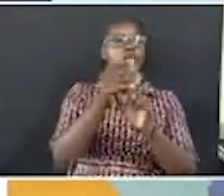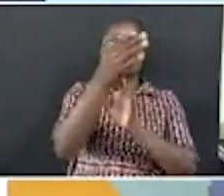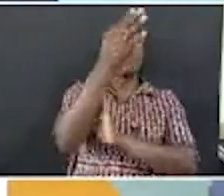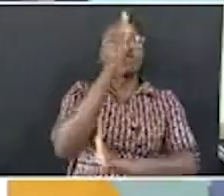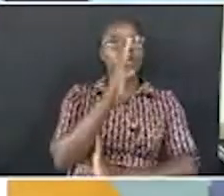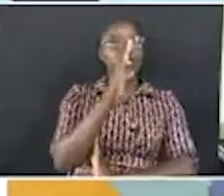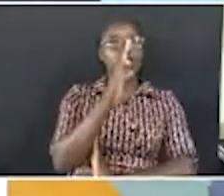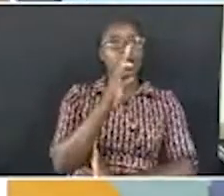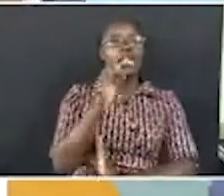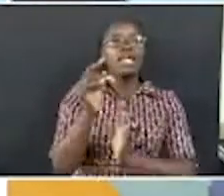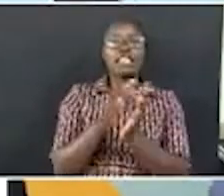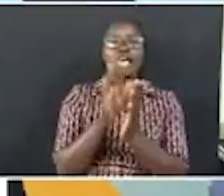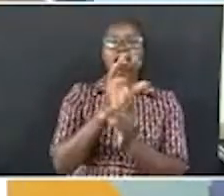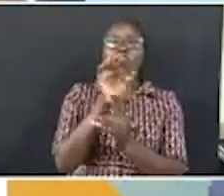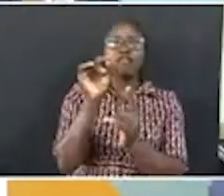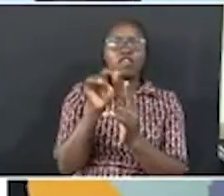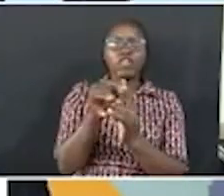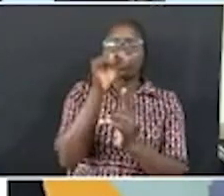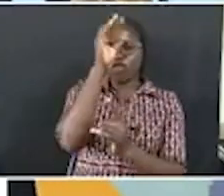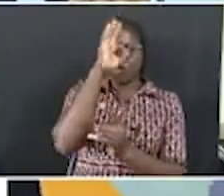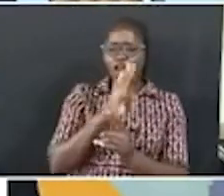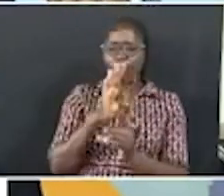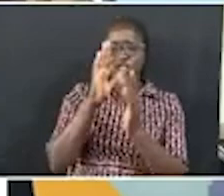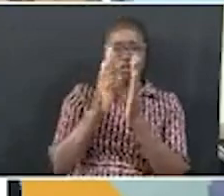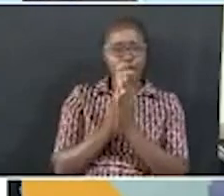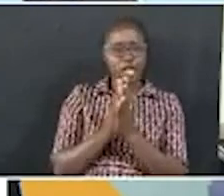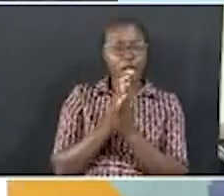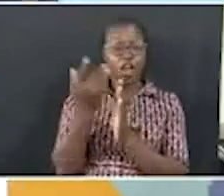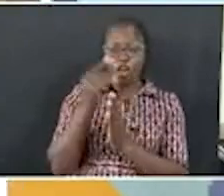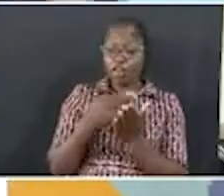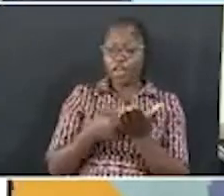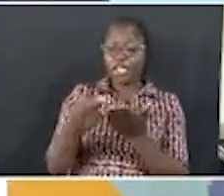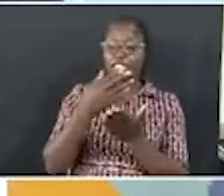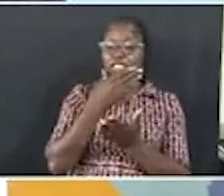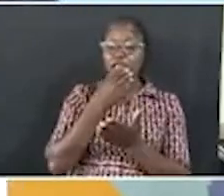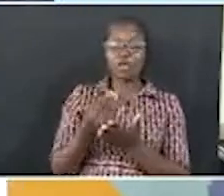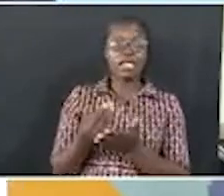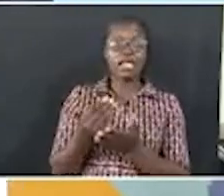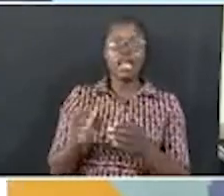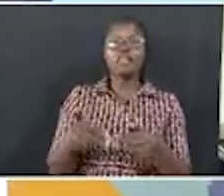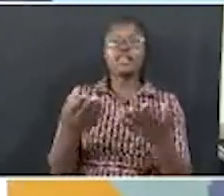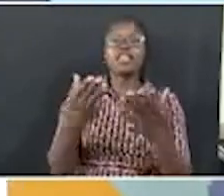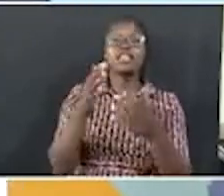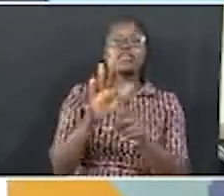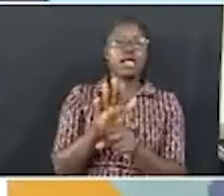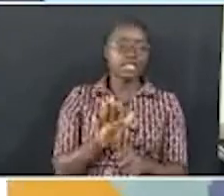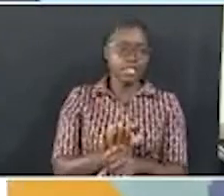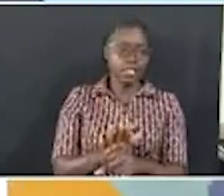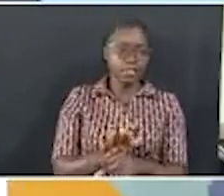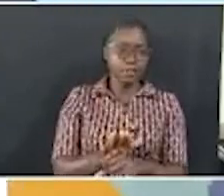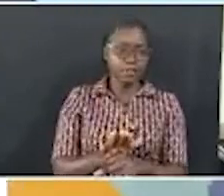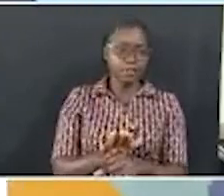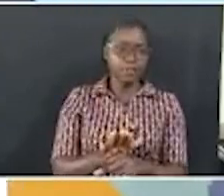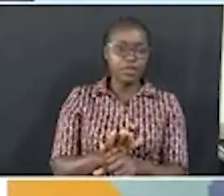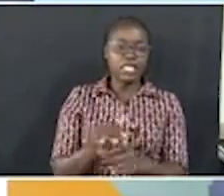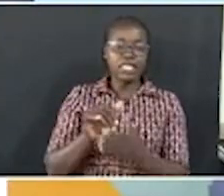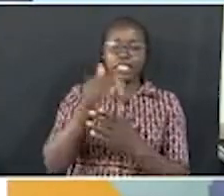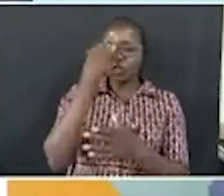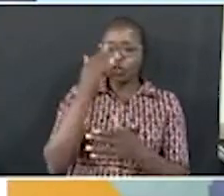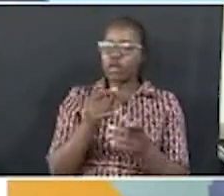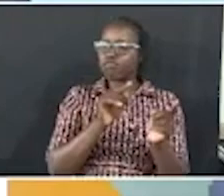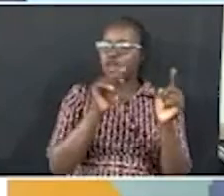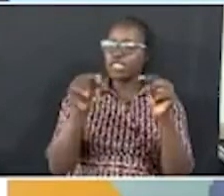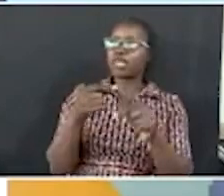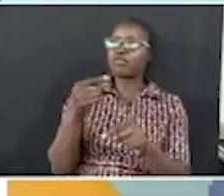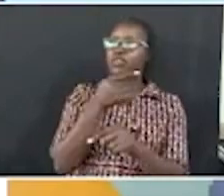God. The effectual, fervent prayer of a righteous man availeth much. That's why I came